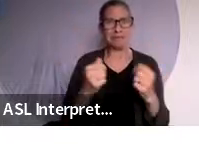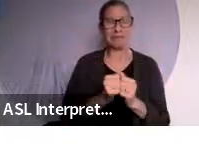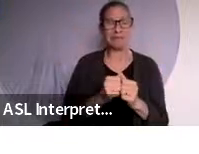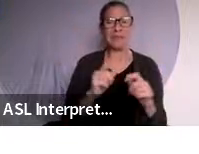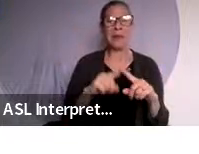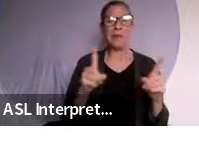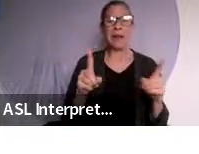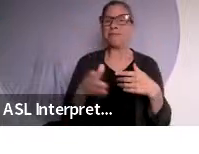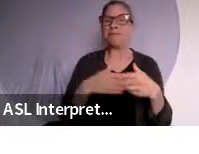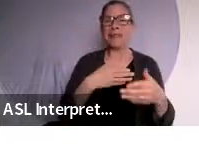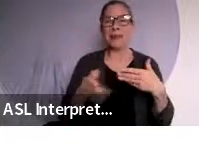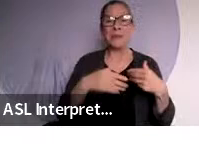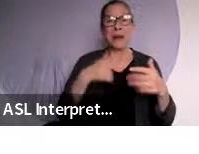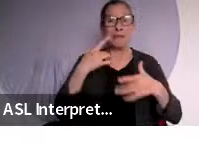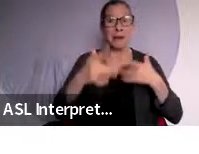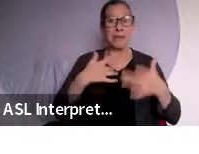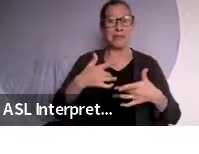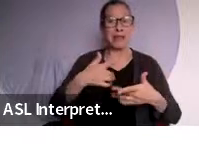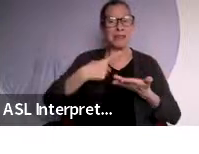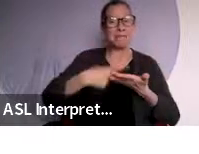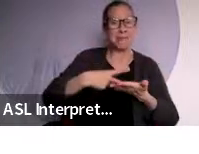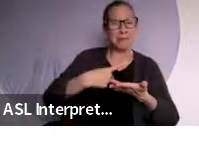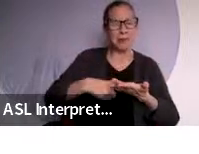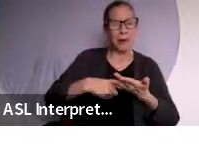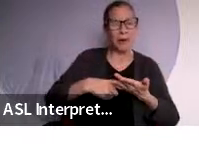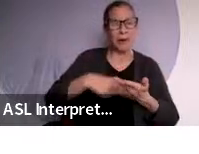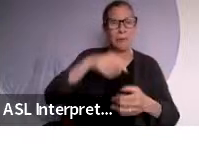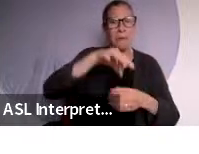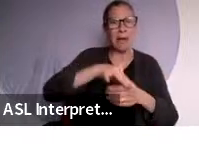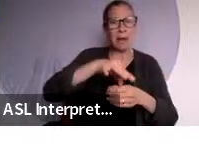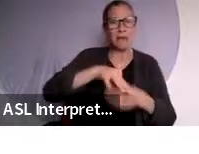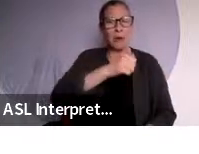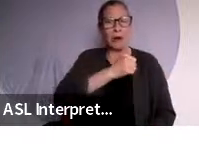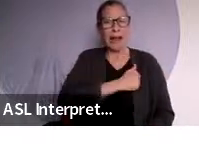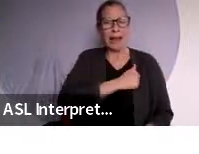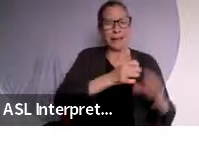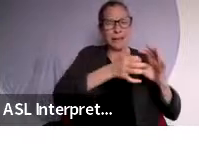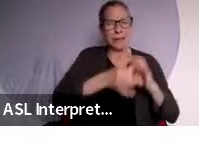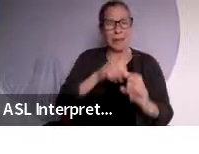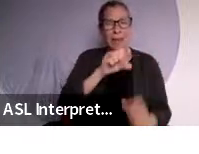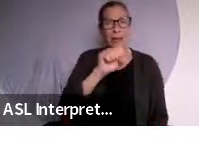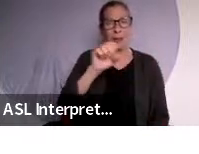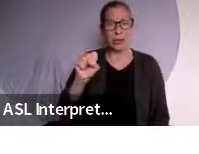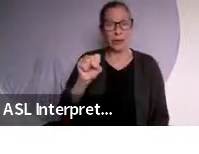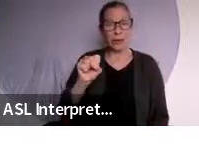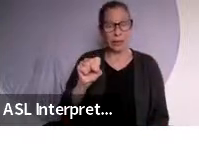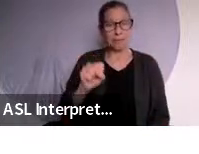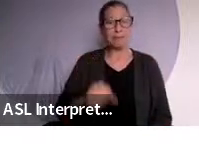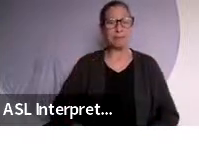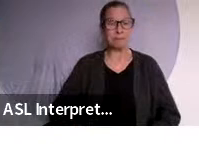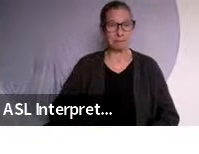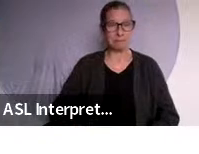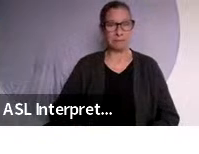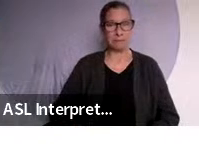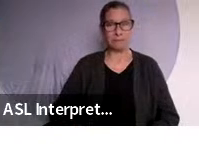But either way, I'm very excited to talk to you all today about some voter attitudes on Social Security. And with that, let's go to the next slide.